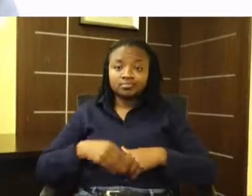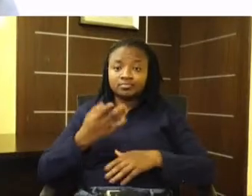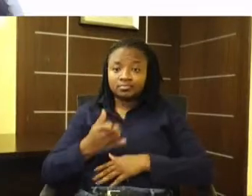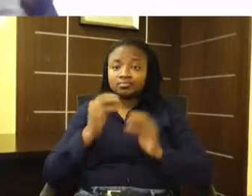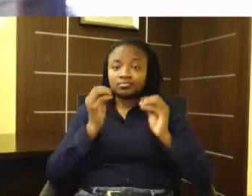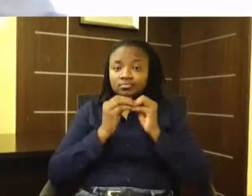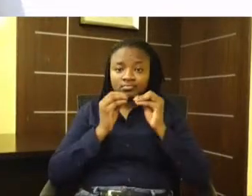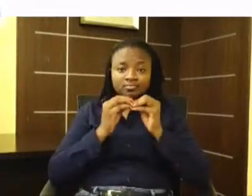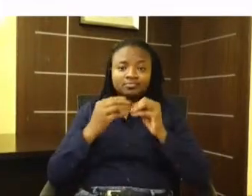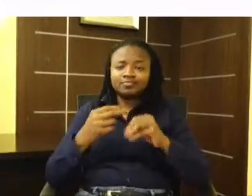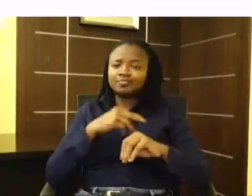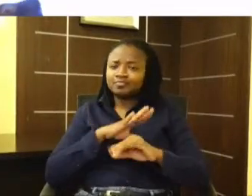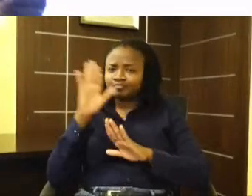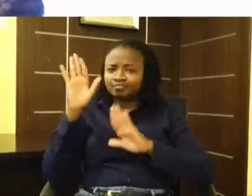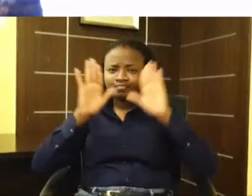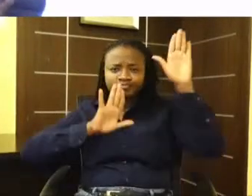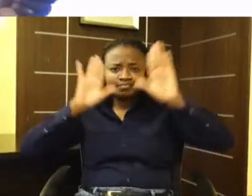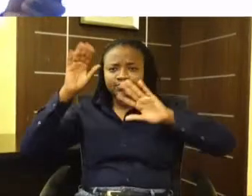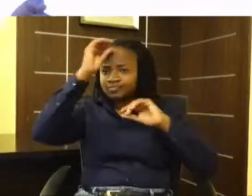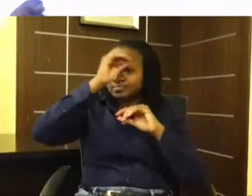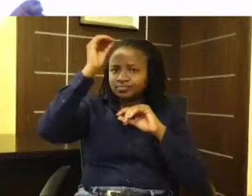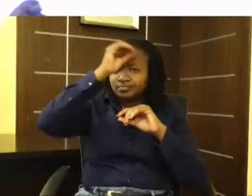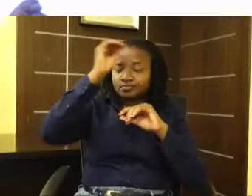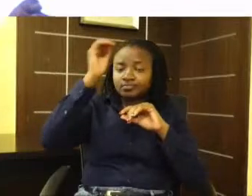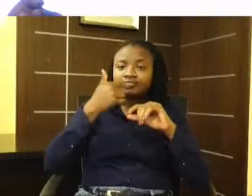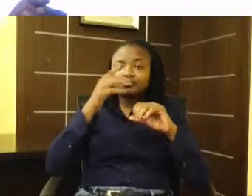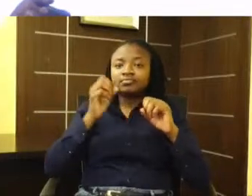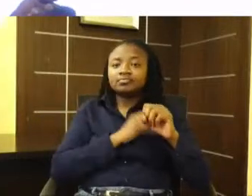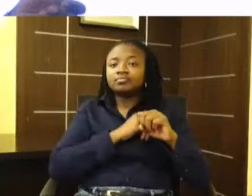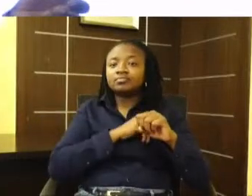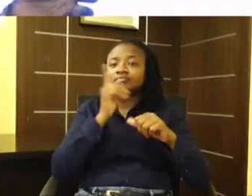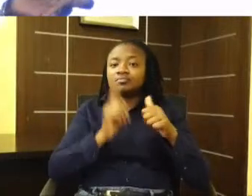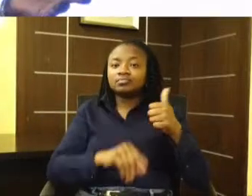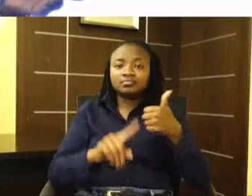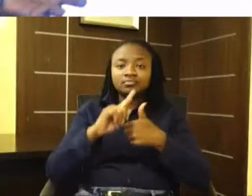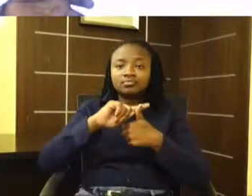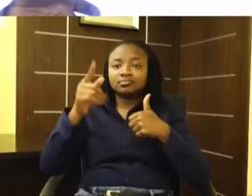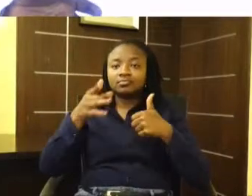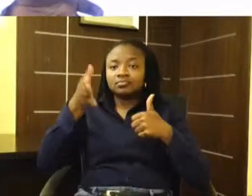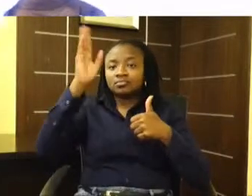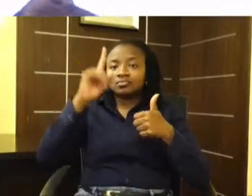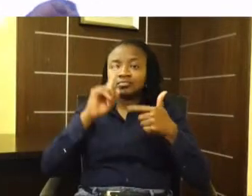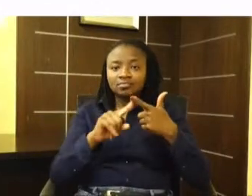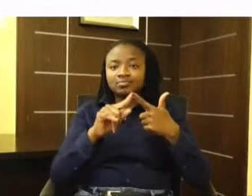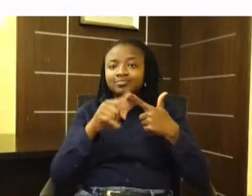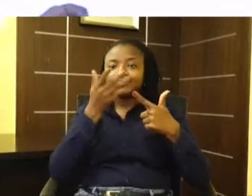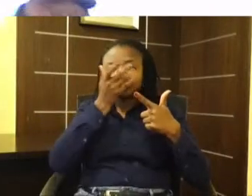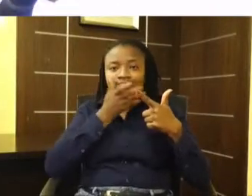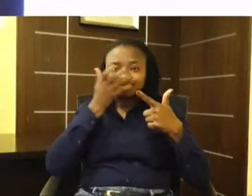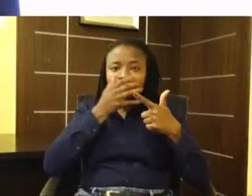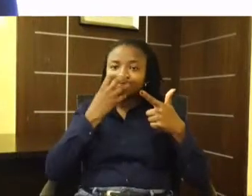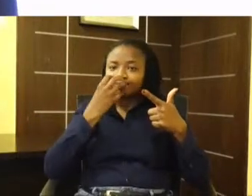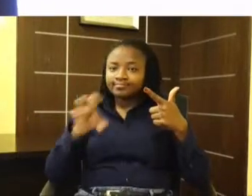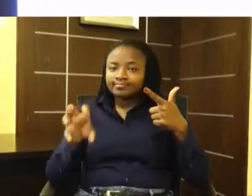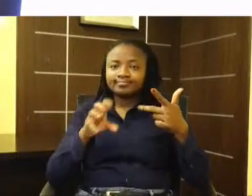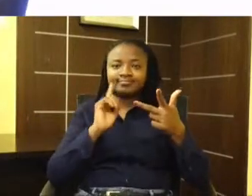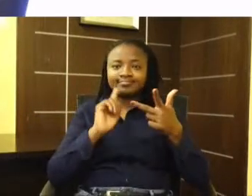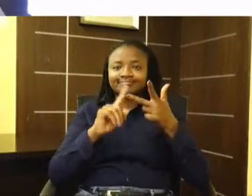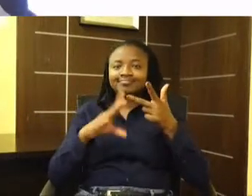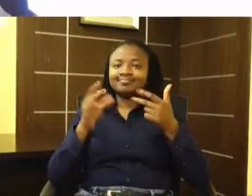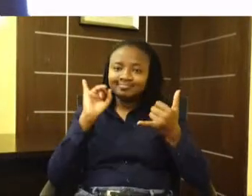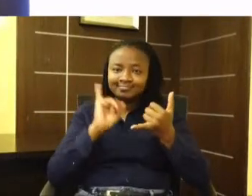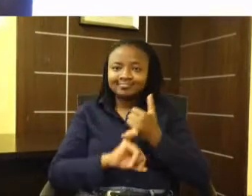thing they were telling us at wanaogopa, Mungu, ujimoto ni ujimoto, na kuoa,